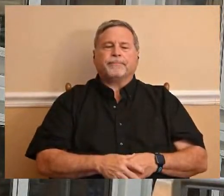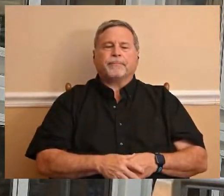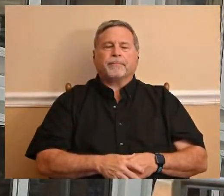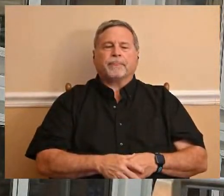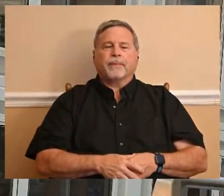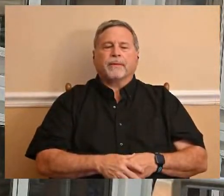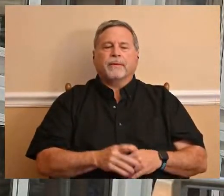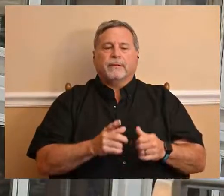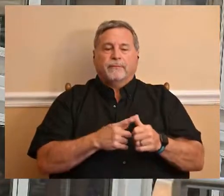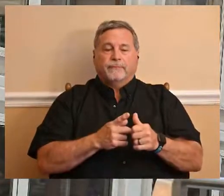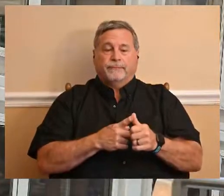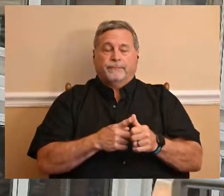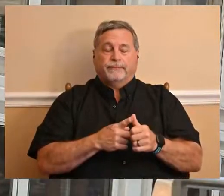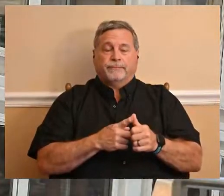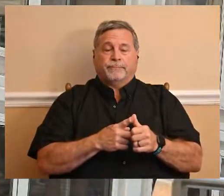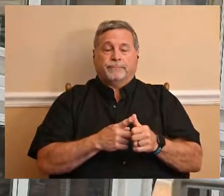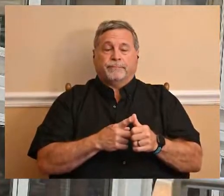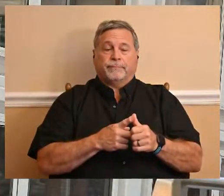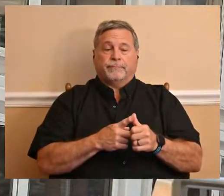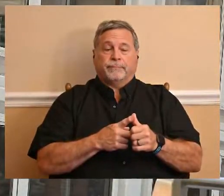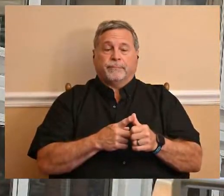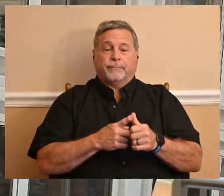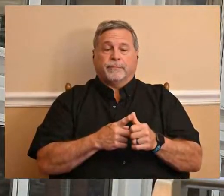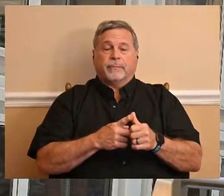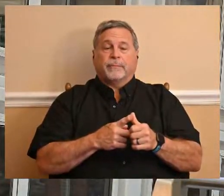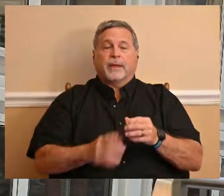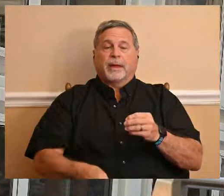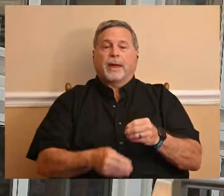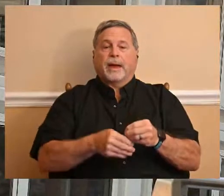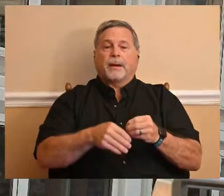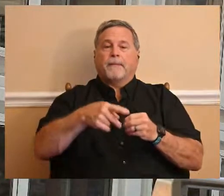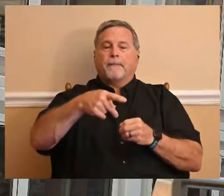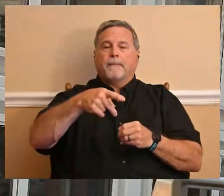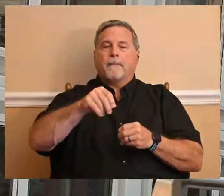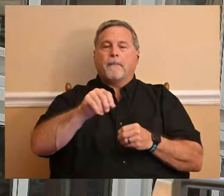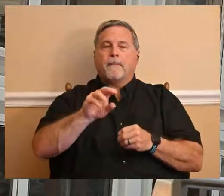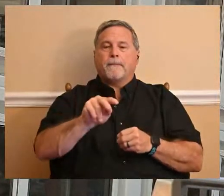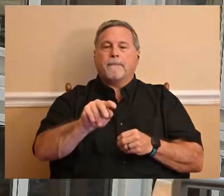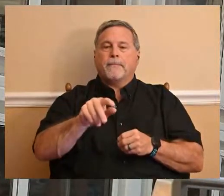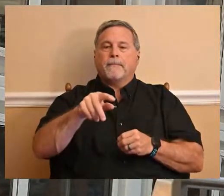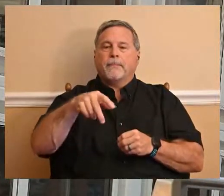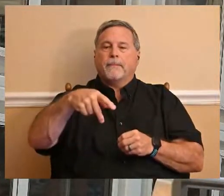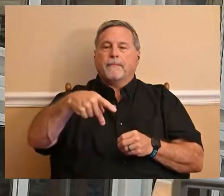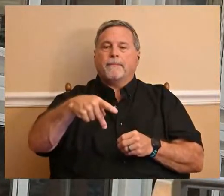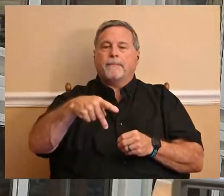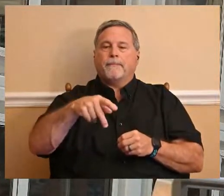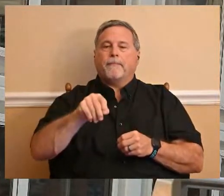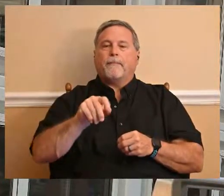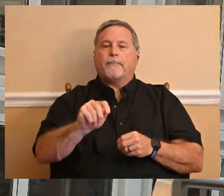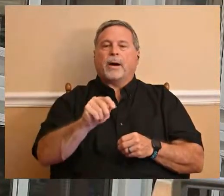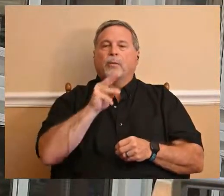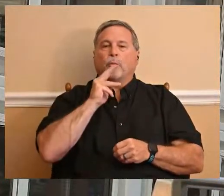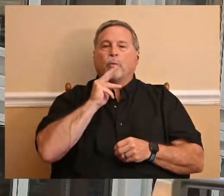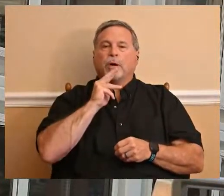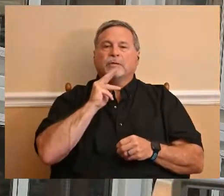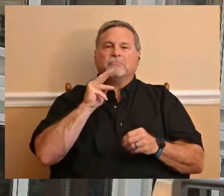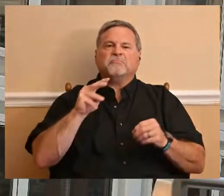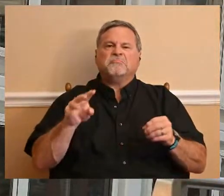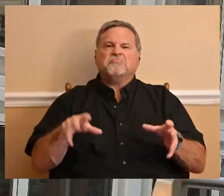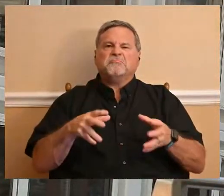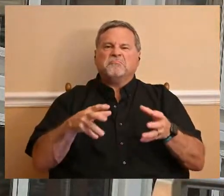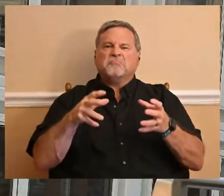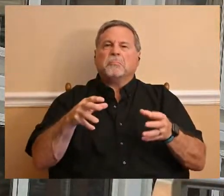First thing I'm gonna do, I'm going to put a pot on there, got some water in it, got some broccoli. You know, your standard steamed broccoli everybody